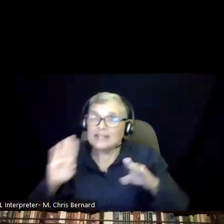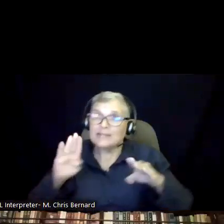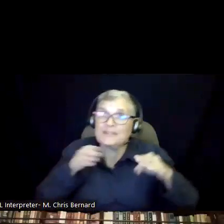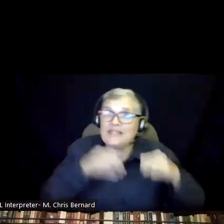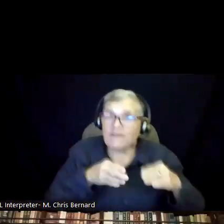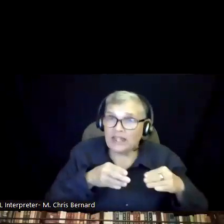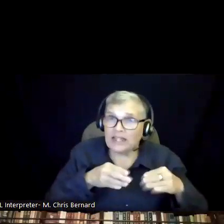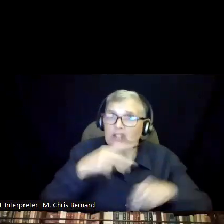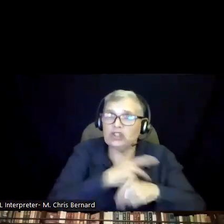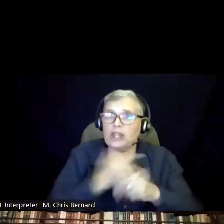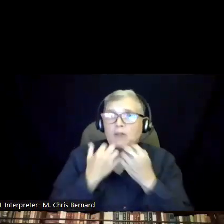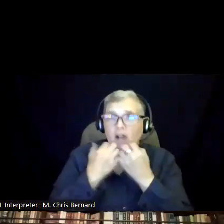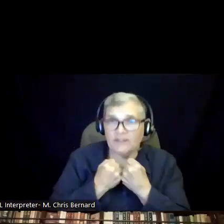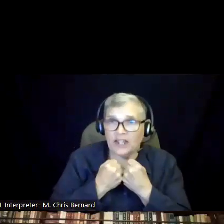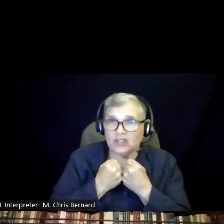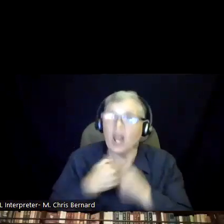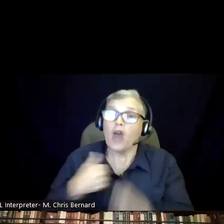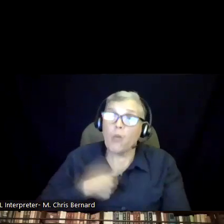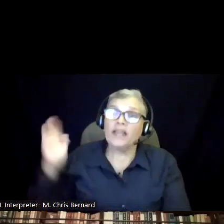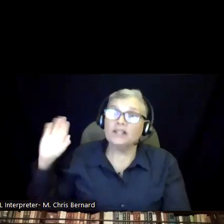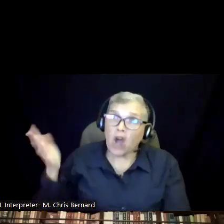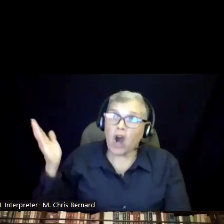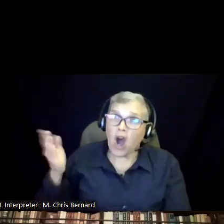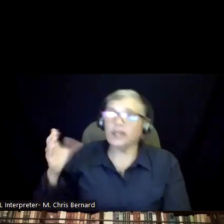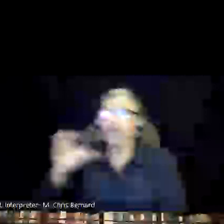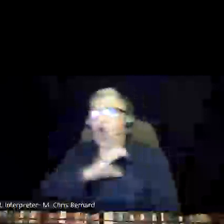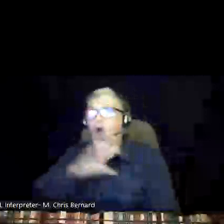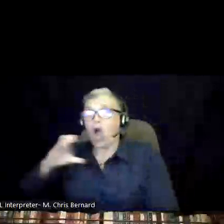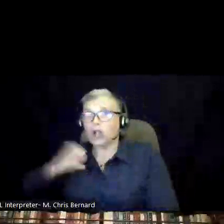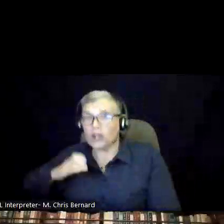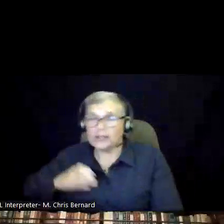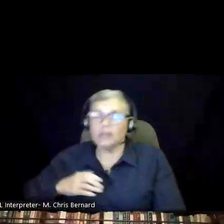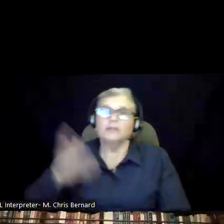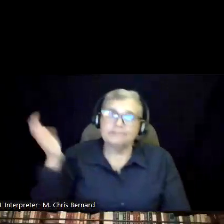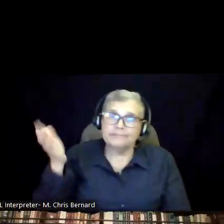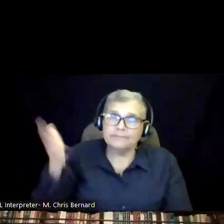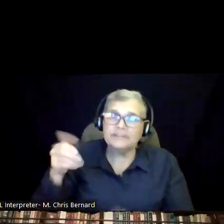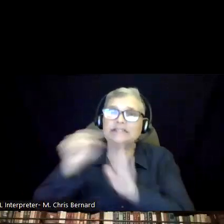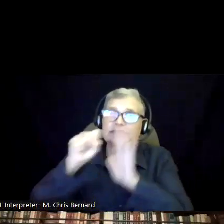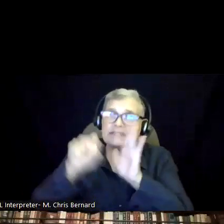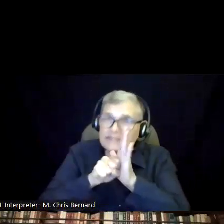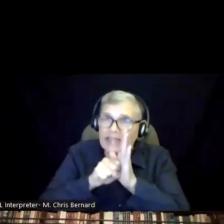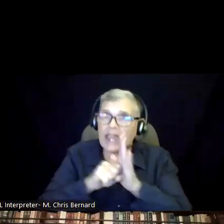do this in the halls of Congress. We do this in the halls of state legislatures. We do this